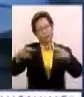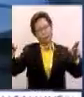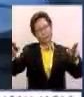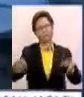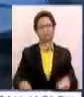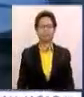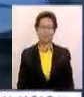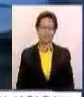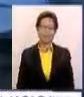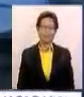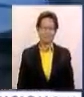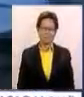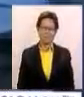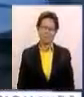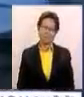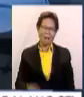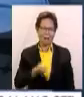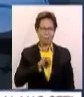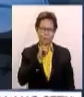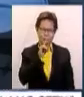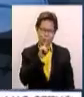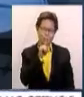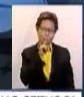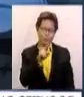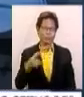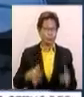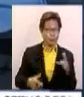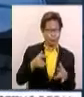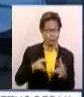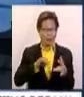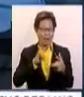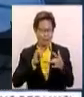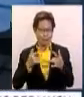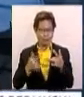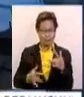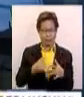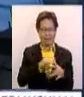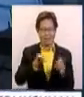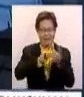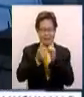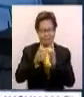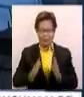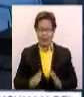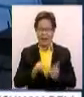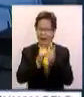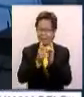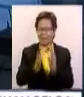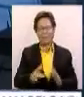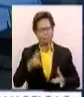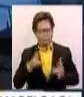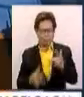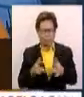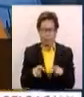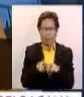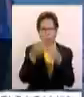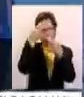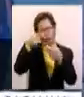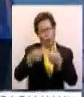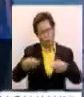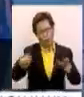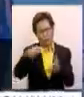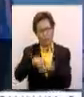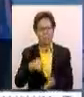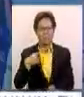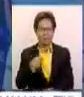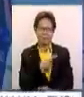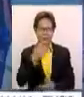really it's a thrill and I'm sure the athletes are also really excited to be part of this this launch too. Seperti